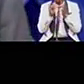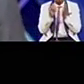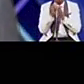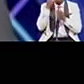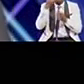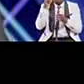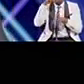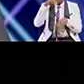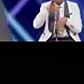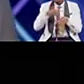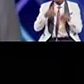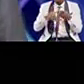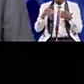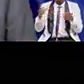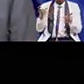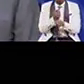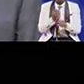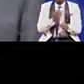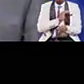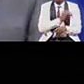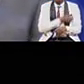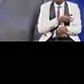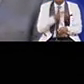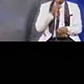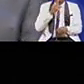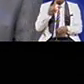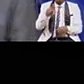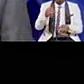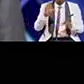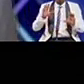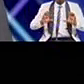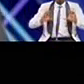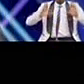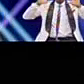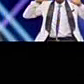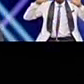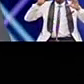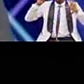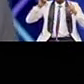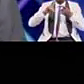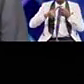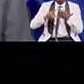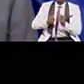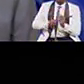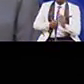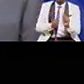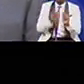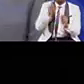Are you committed to follow and discipling of converts?